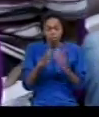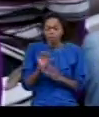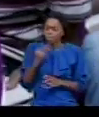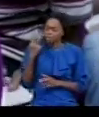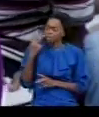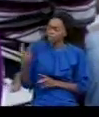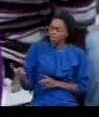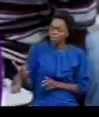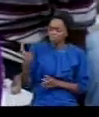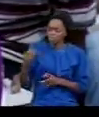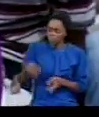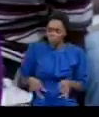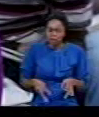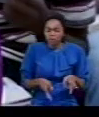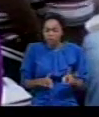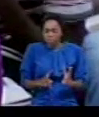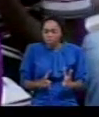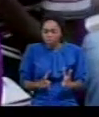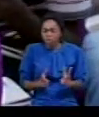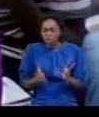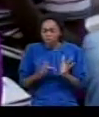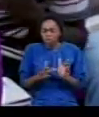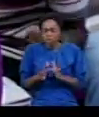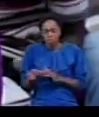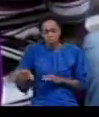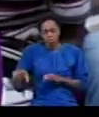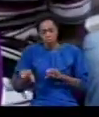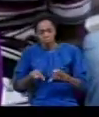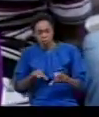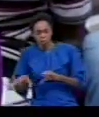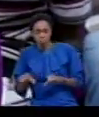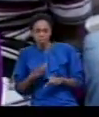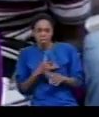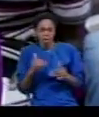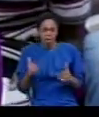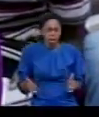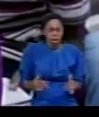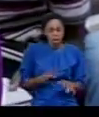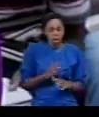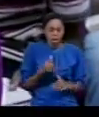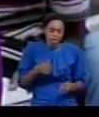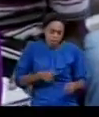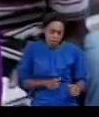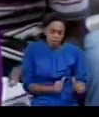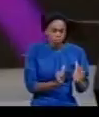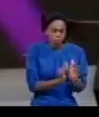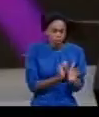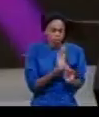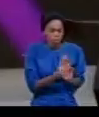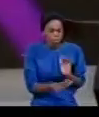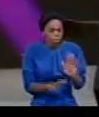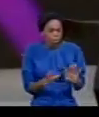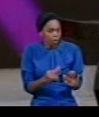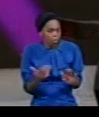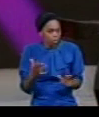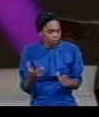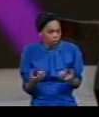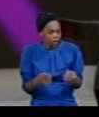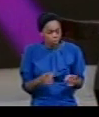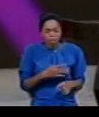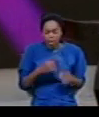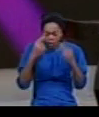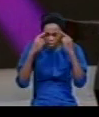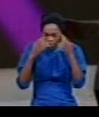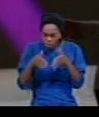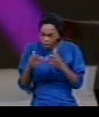place he places his steps, and then I see that step, and whatever is happening now, I say, what will Christ